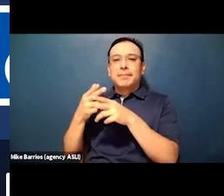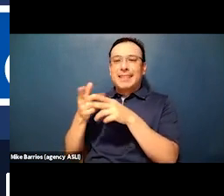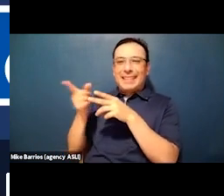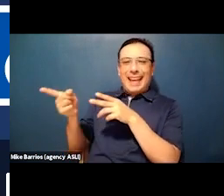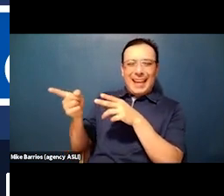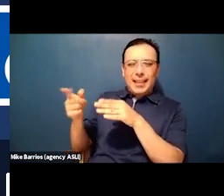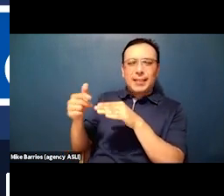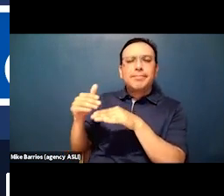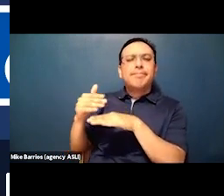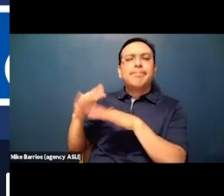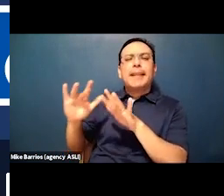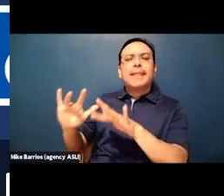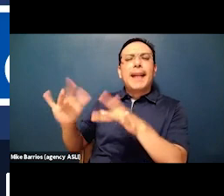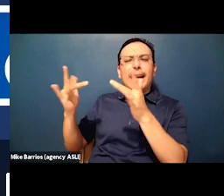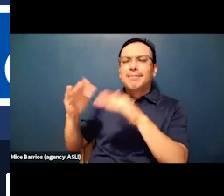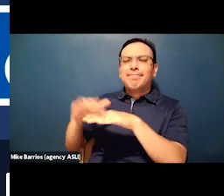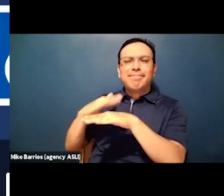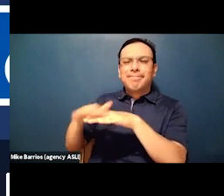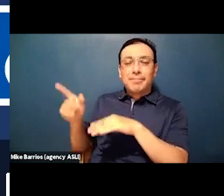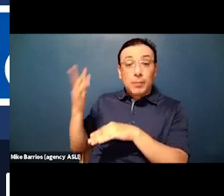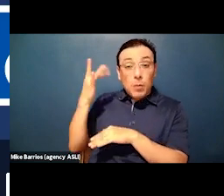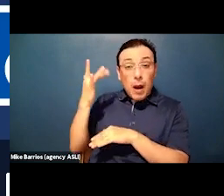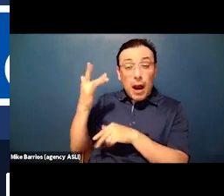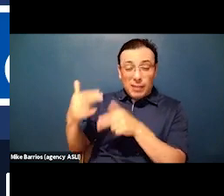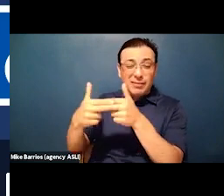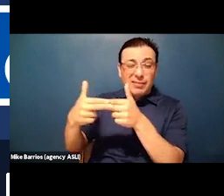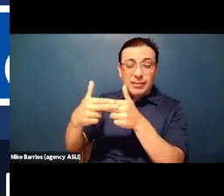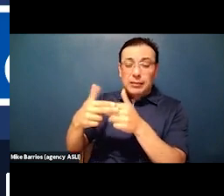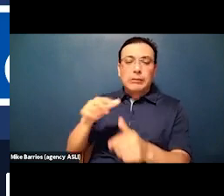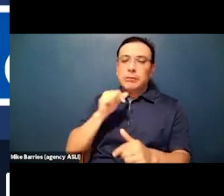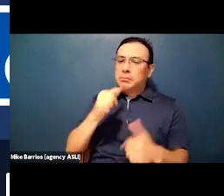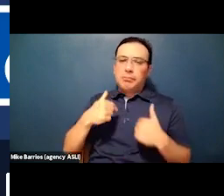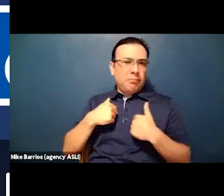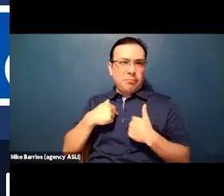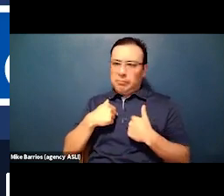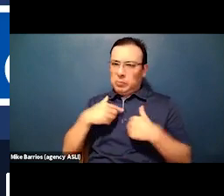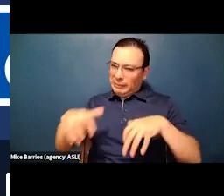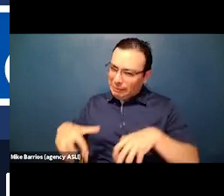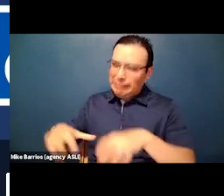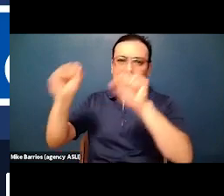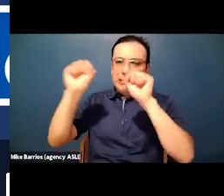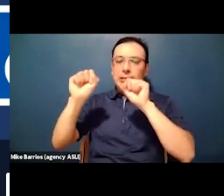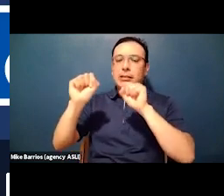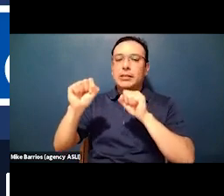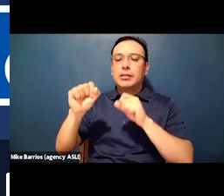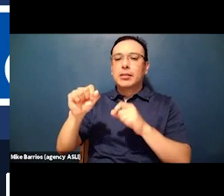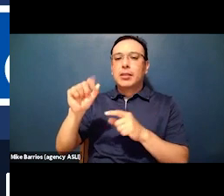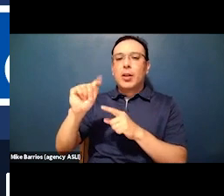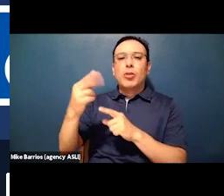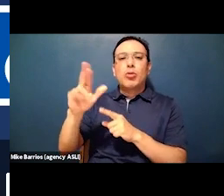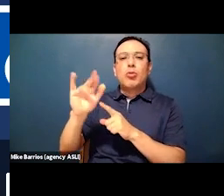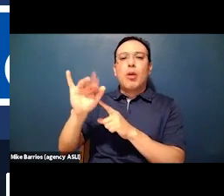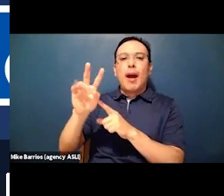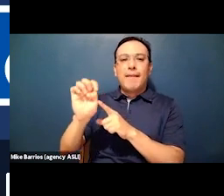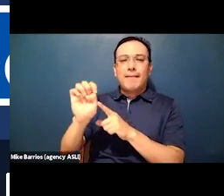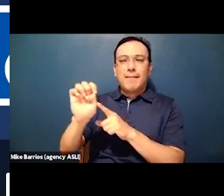That's the First Lady's initiative, but, you know, we try our best to at least put the resources out there so that people know.